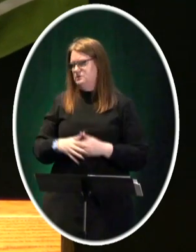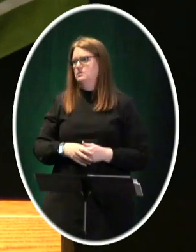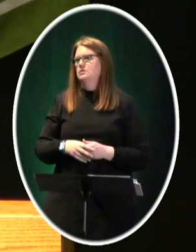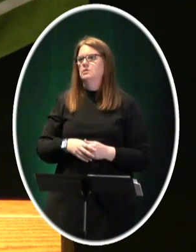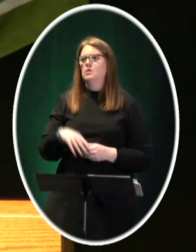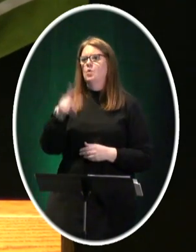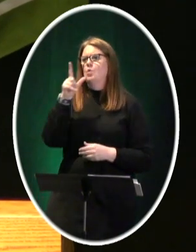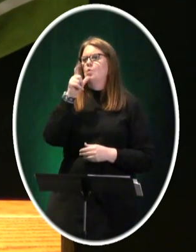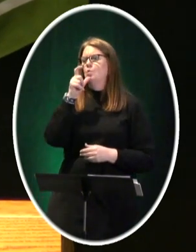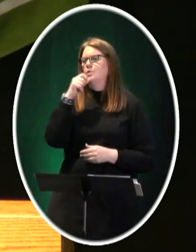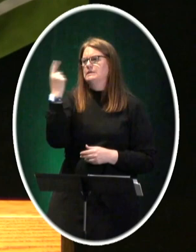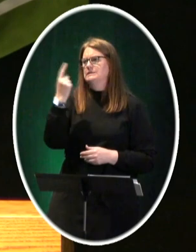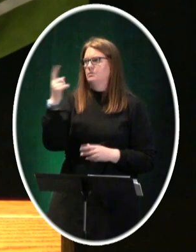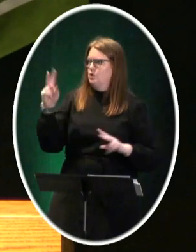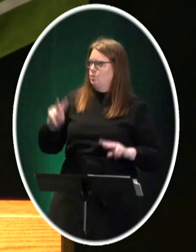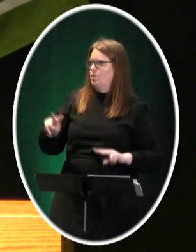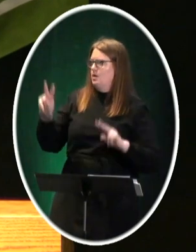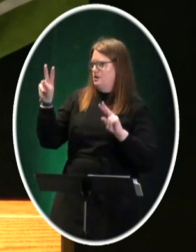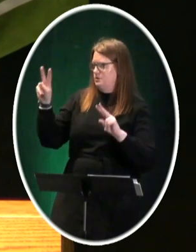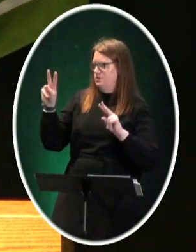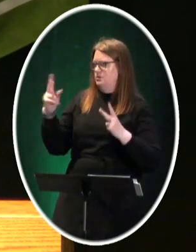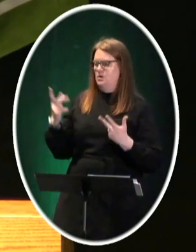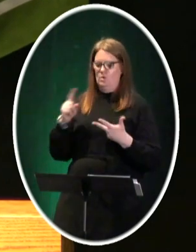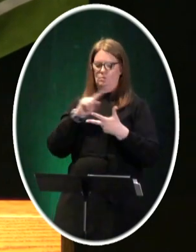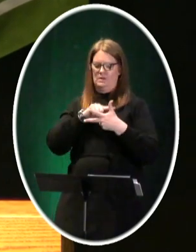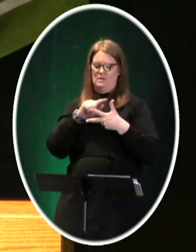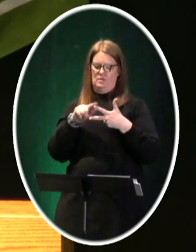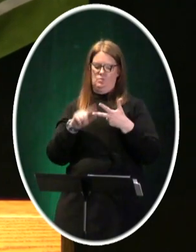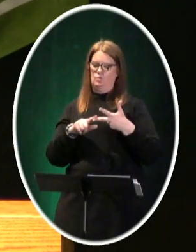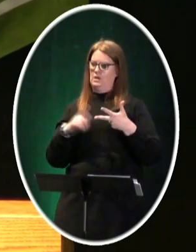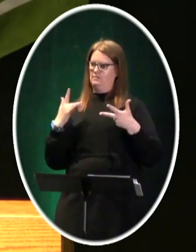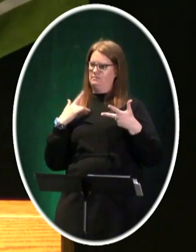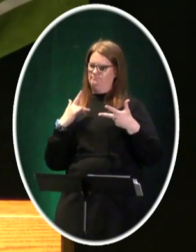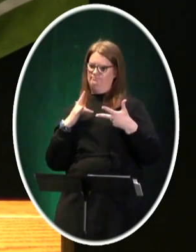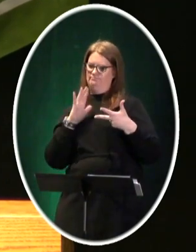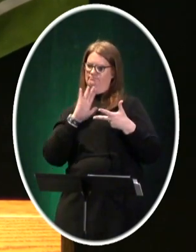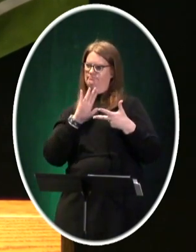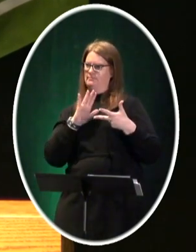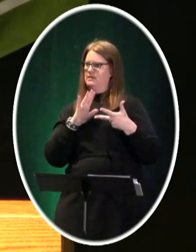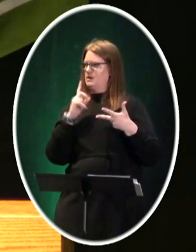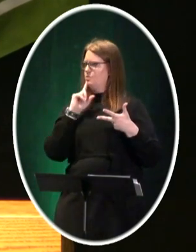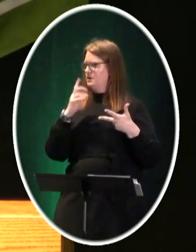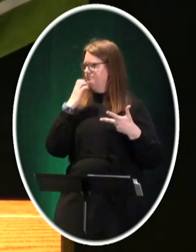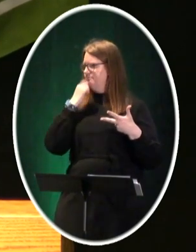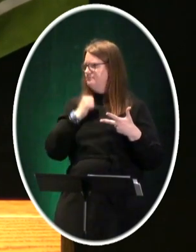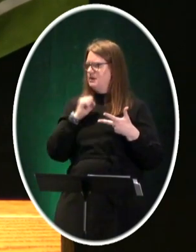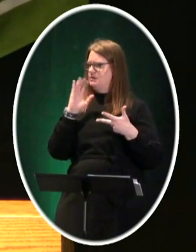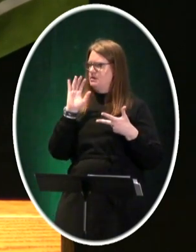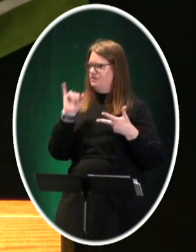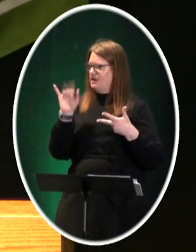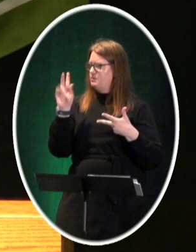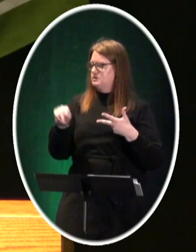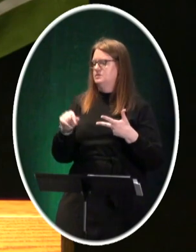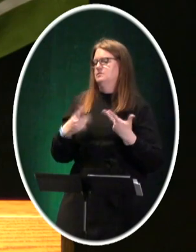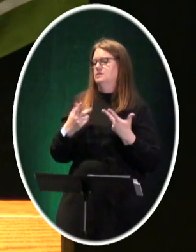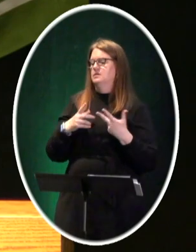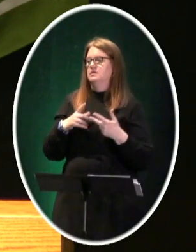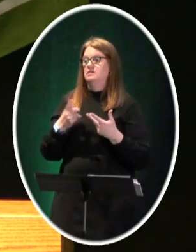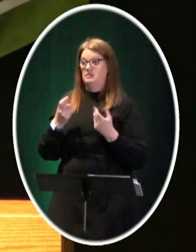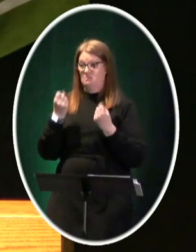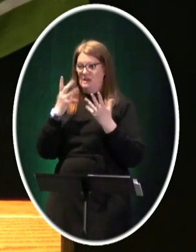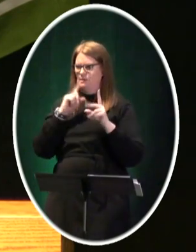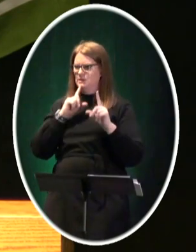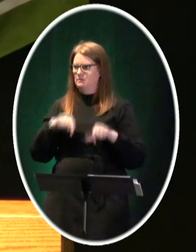Who is someone you look up to, and what three traits do they have that mean something to you? Of the responses I